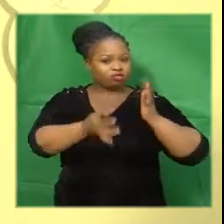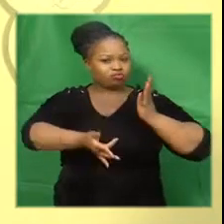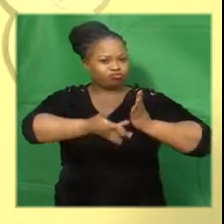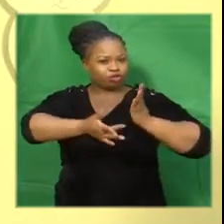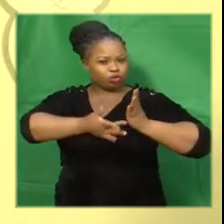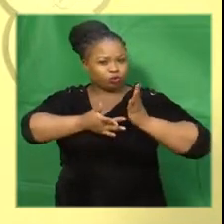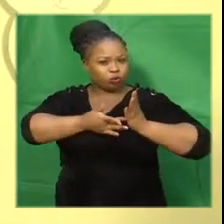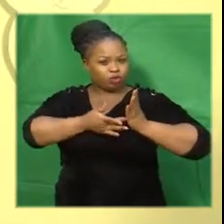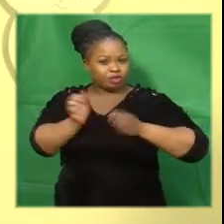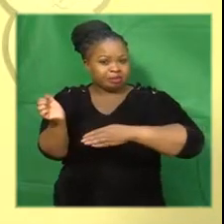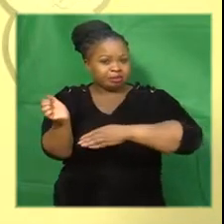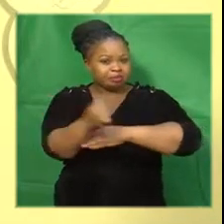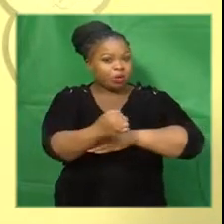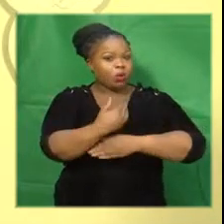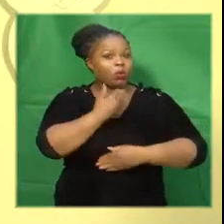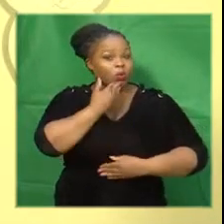technologies,